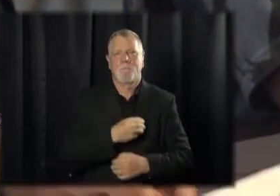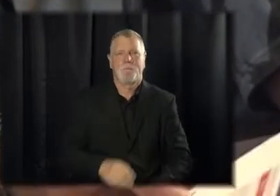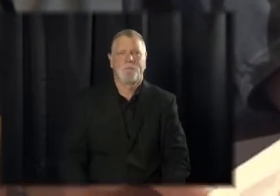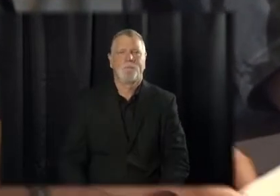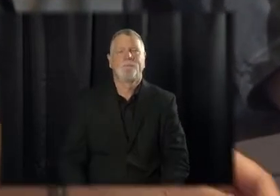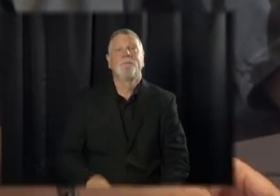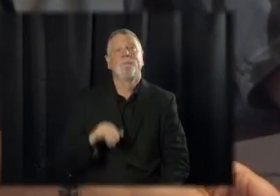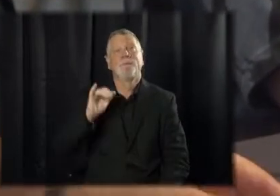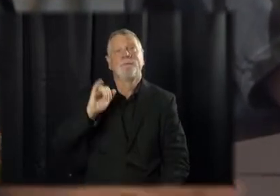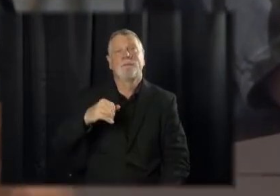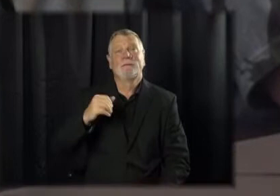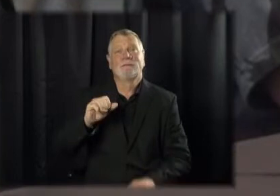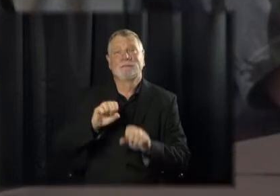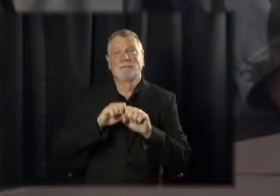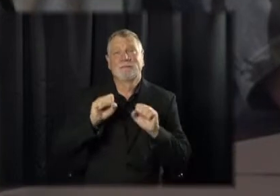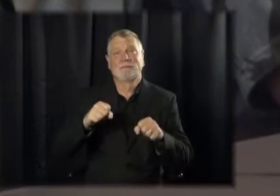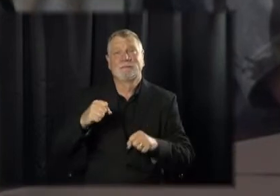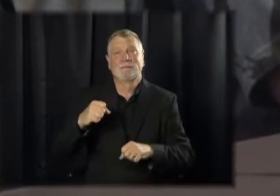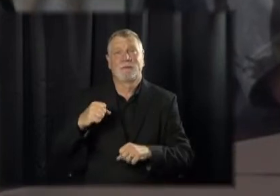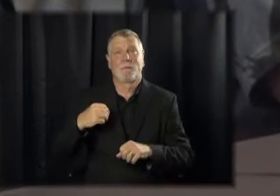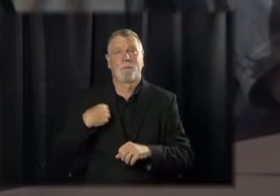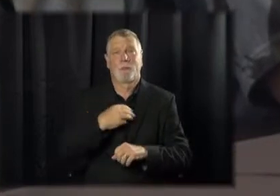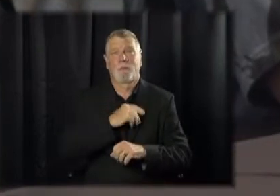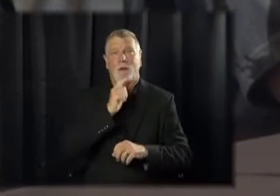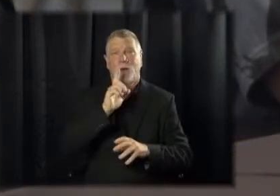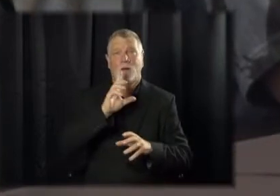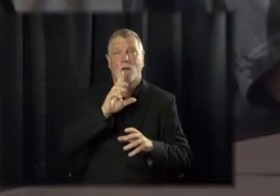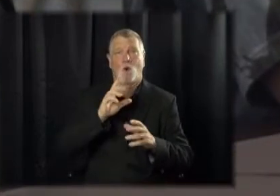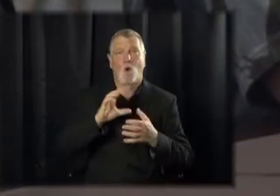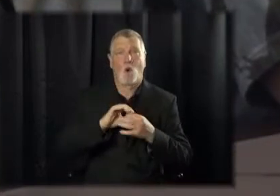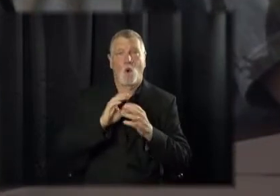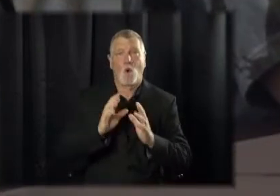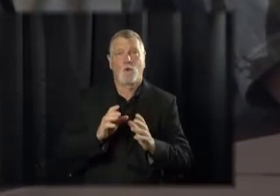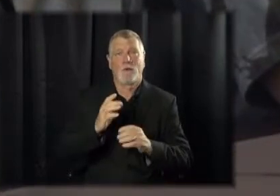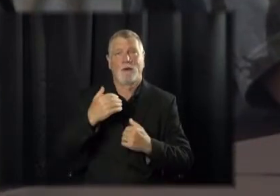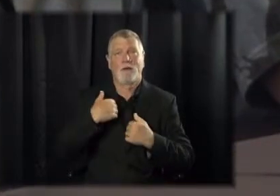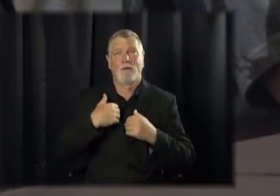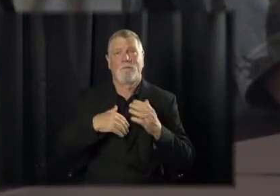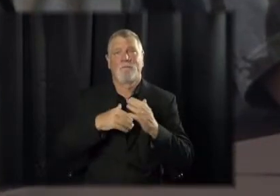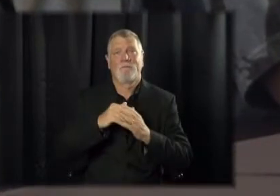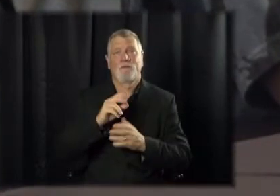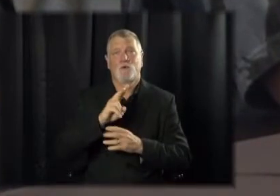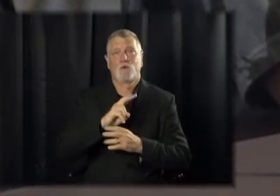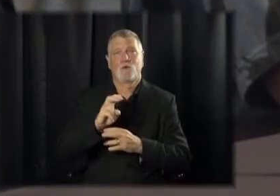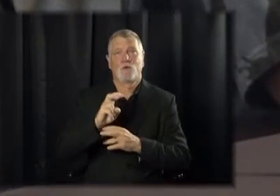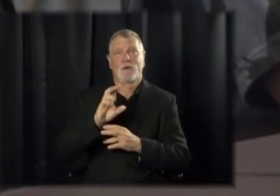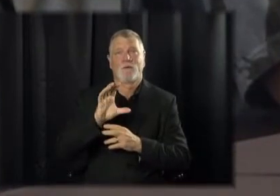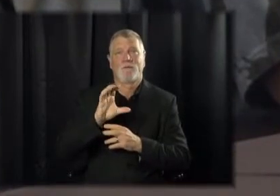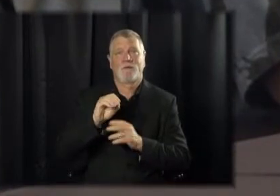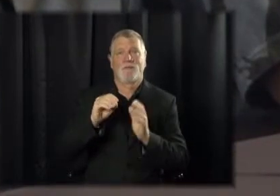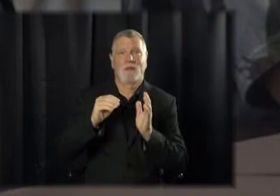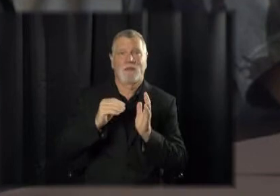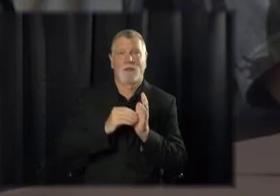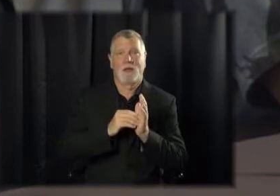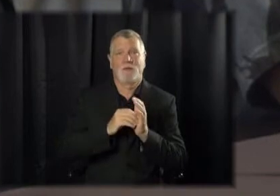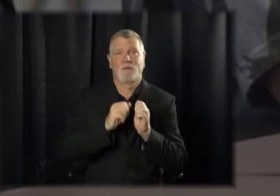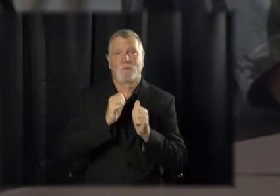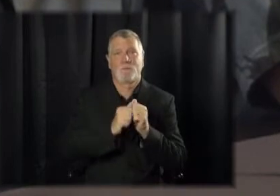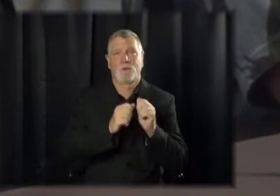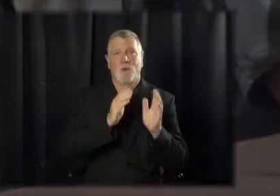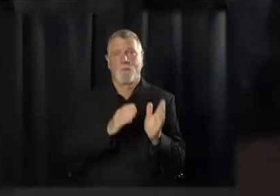cooperative system members are also its owners, with a maximum share insurance of $250,000 per person.